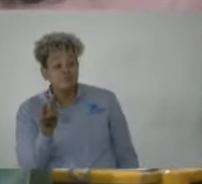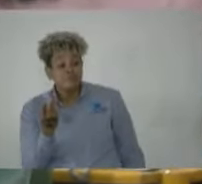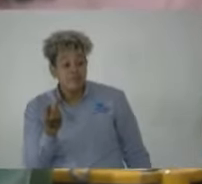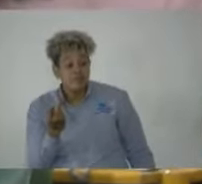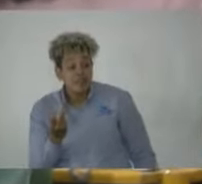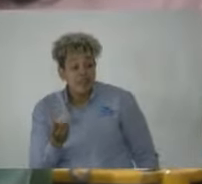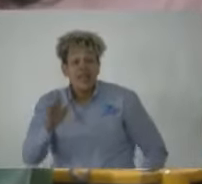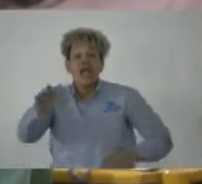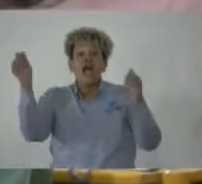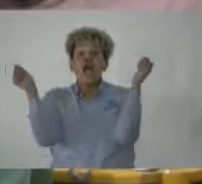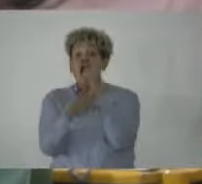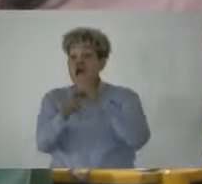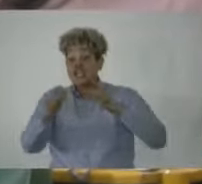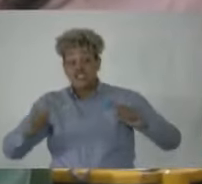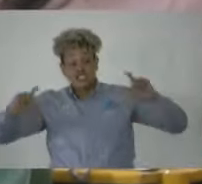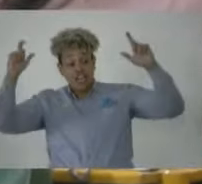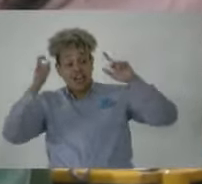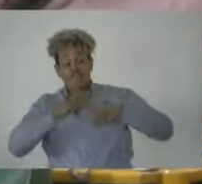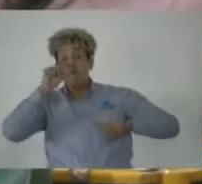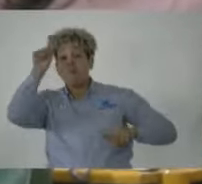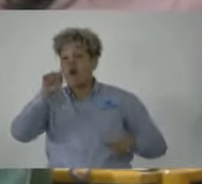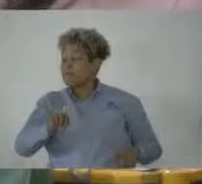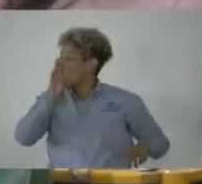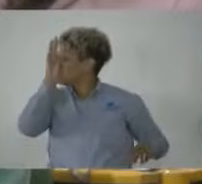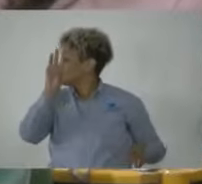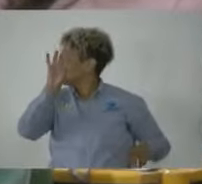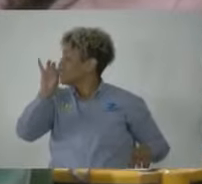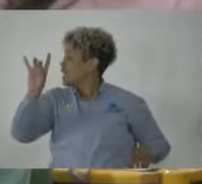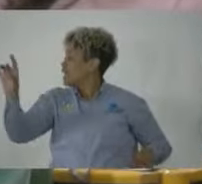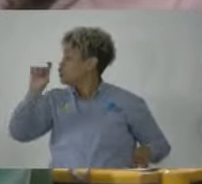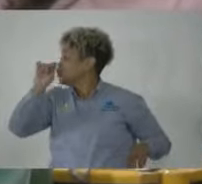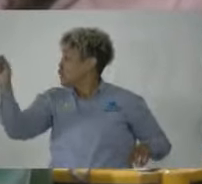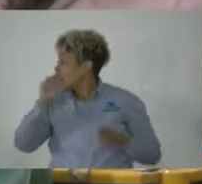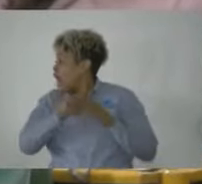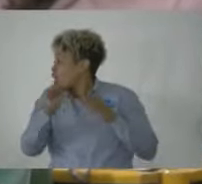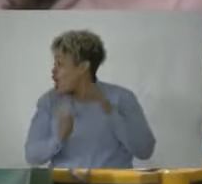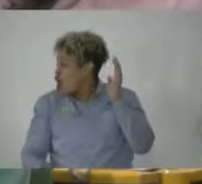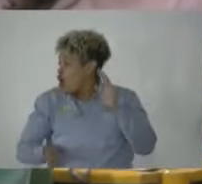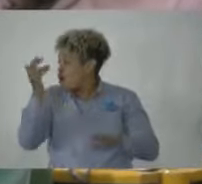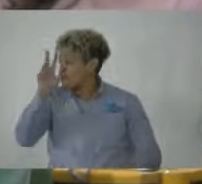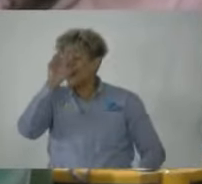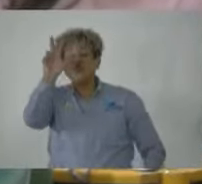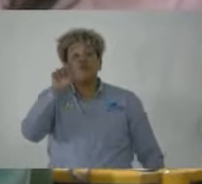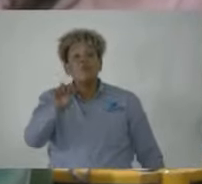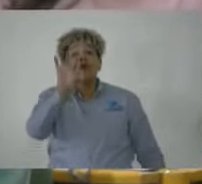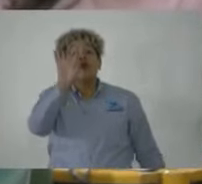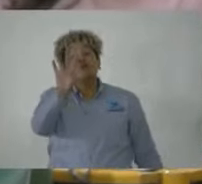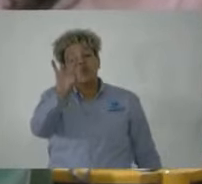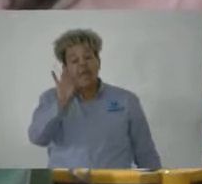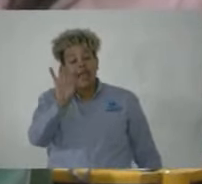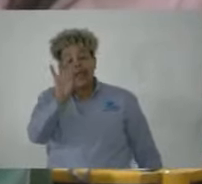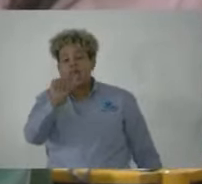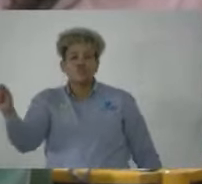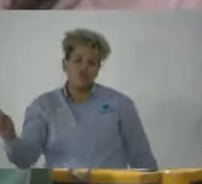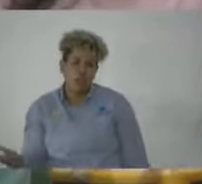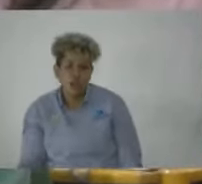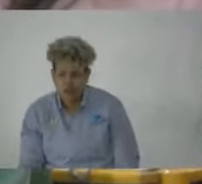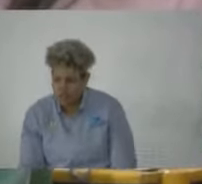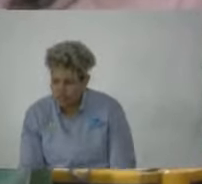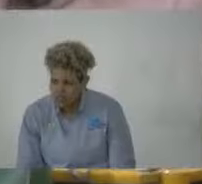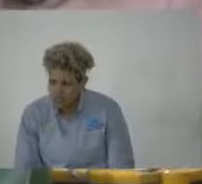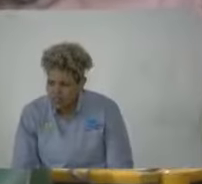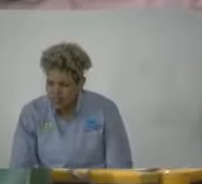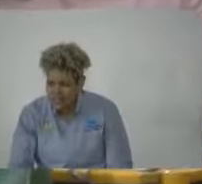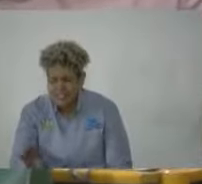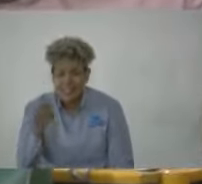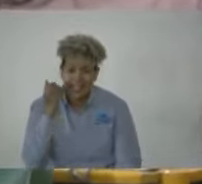And it's on that chart from $1.688 trillion to $3.289 trillion. Now, if there's